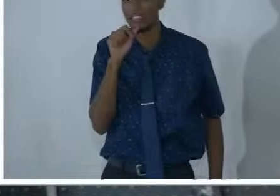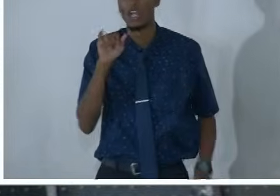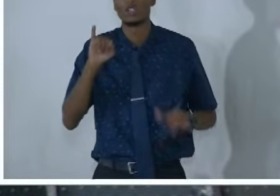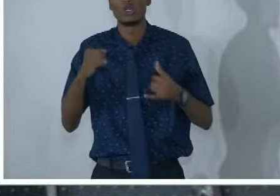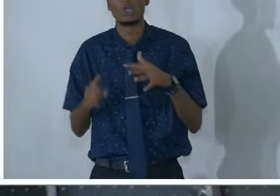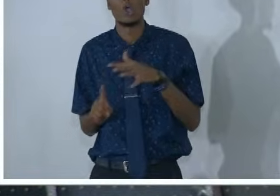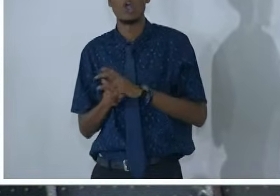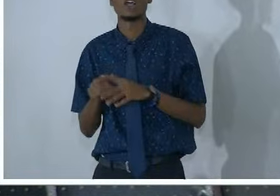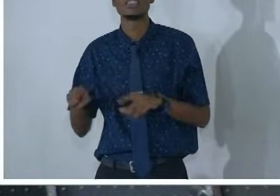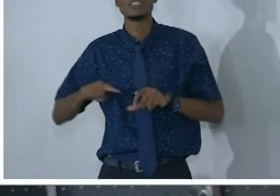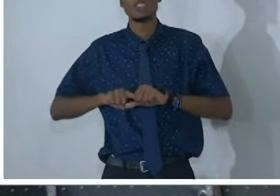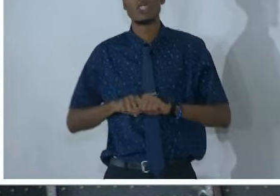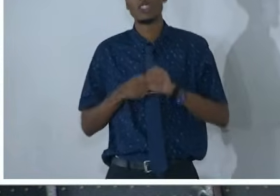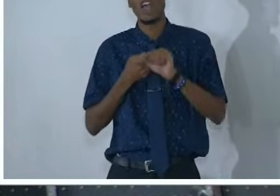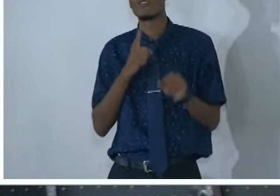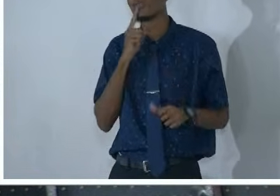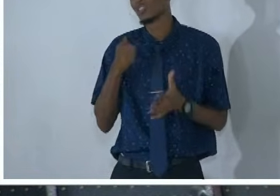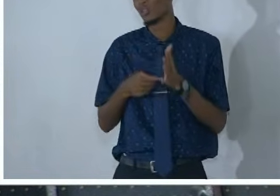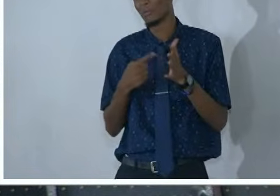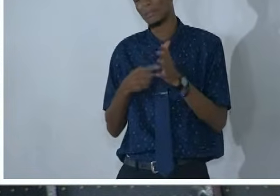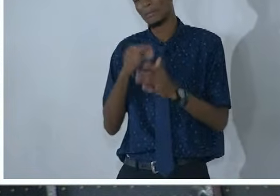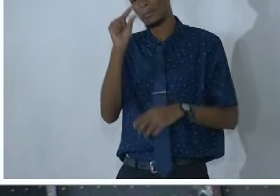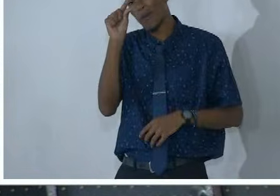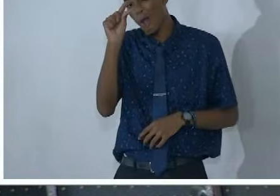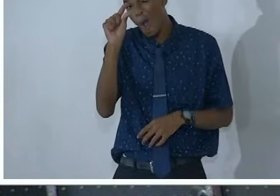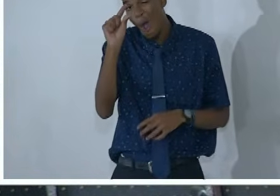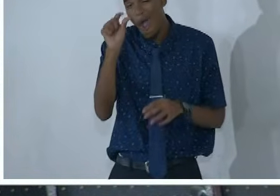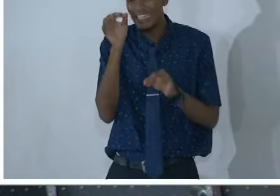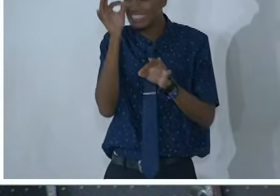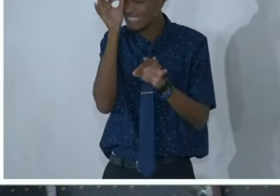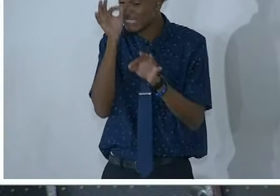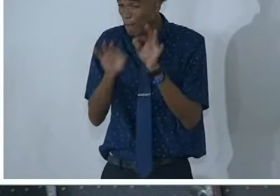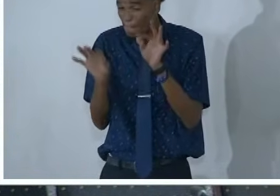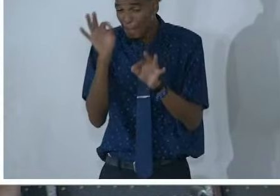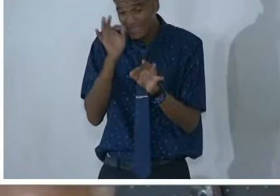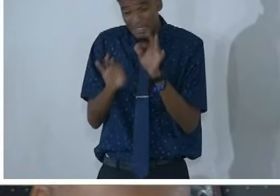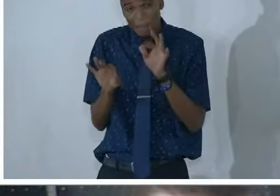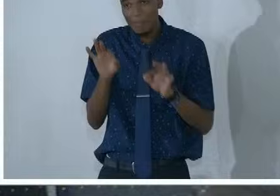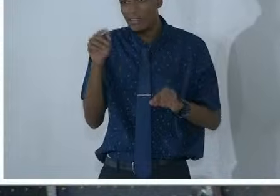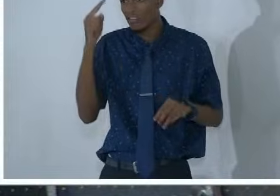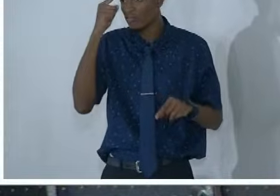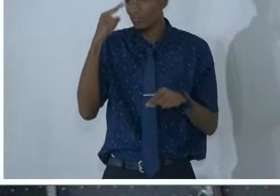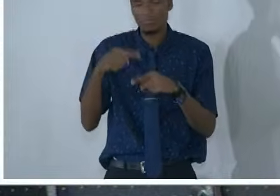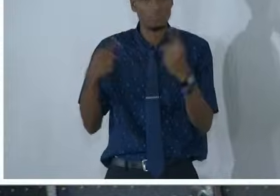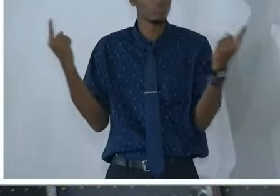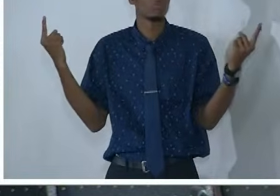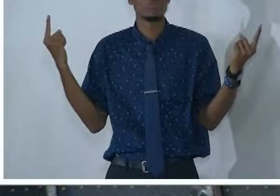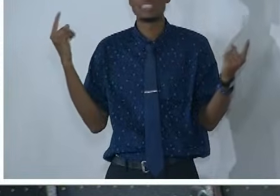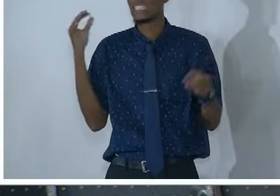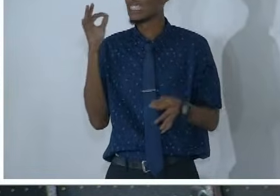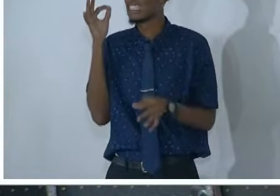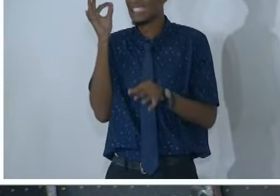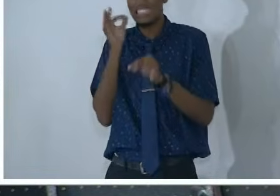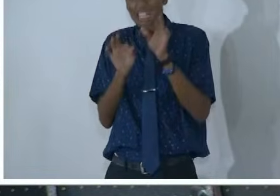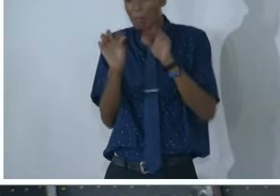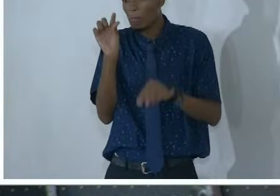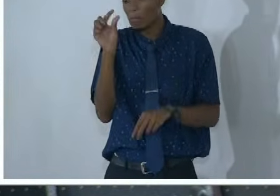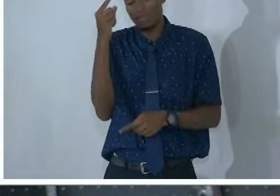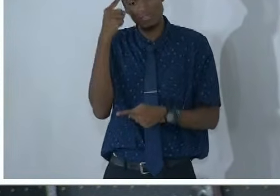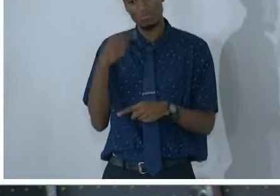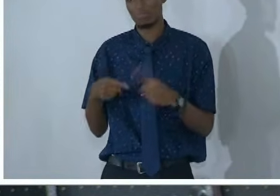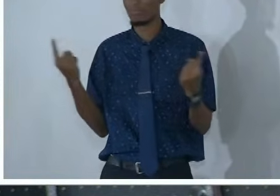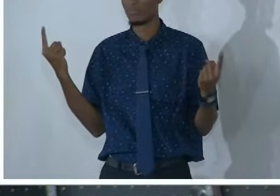sometimes as a small, simple disagreement, and